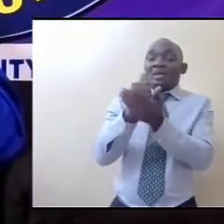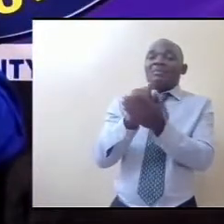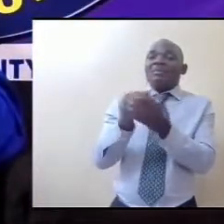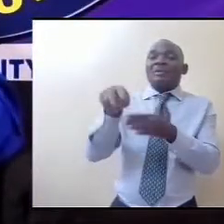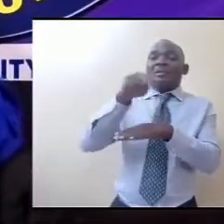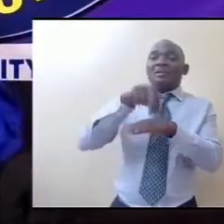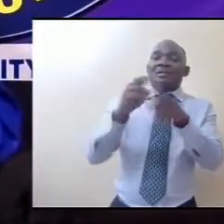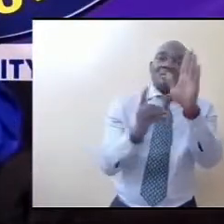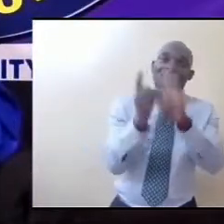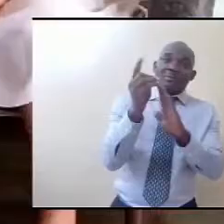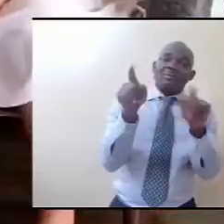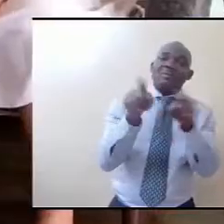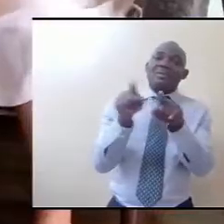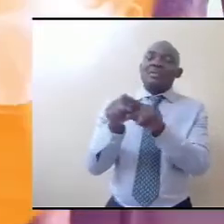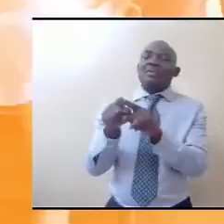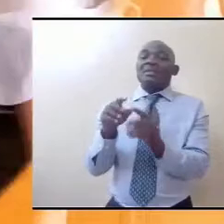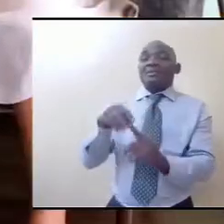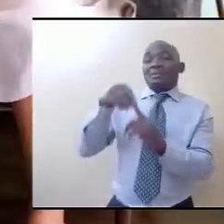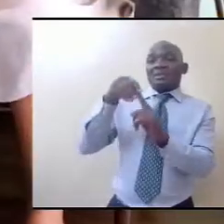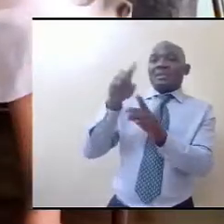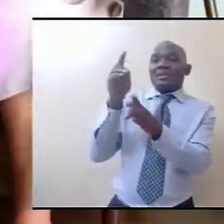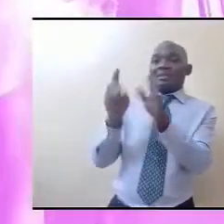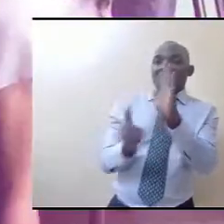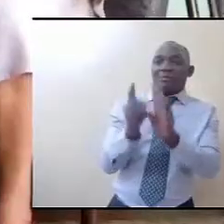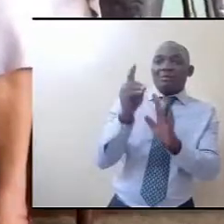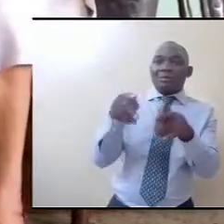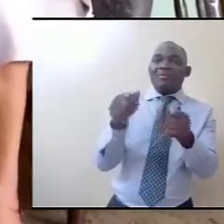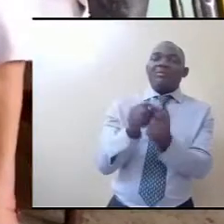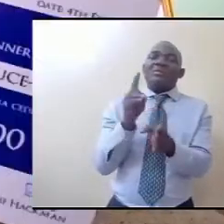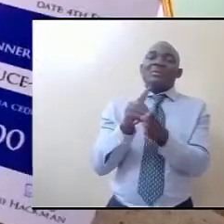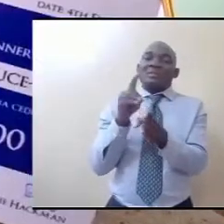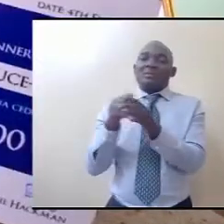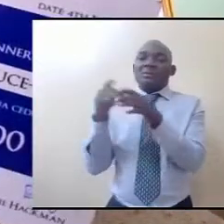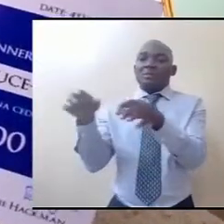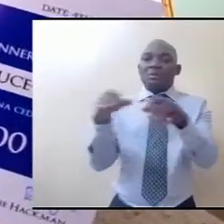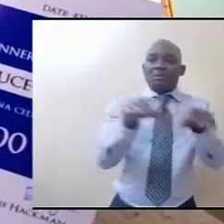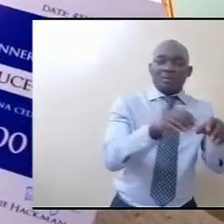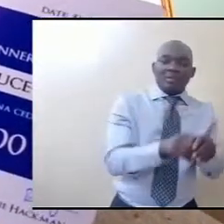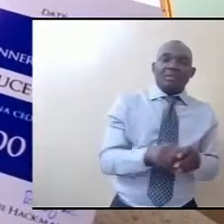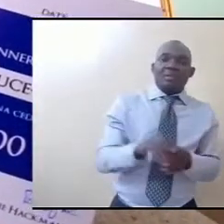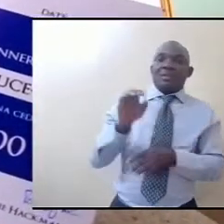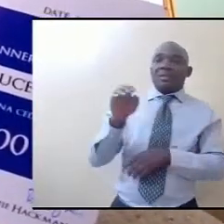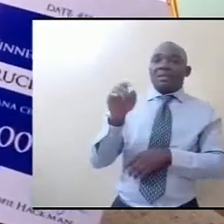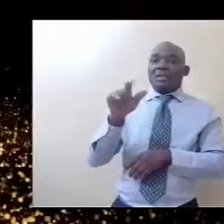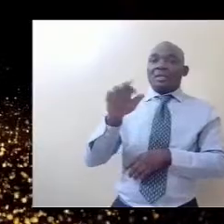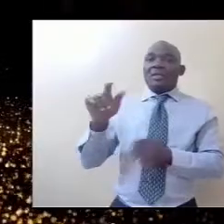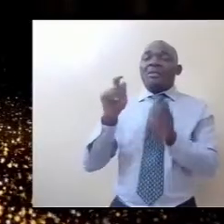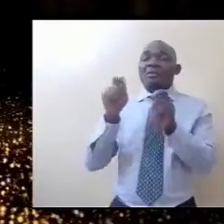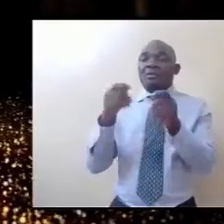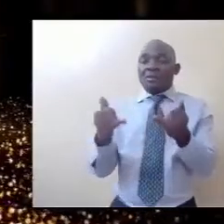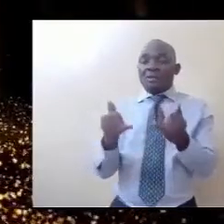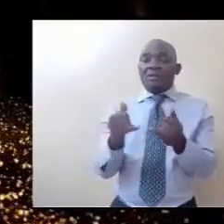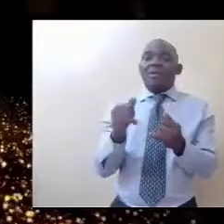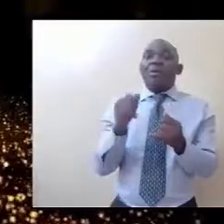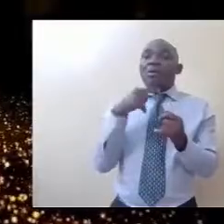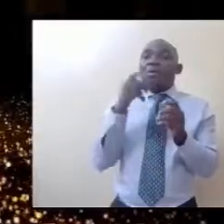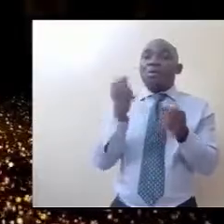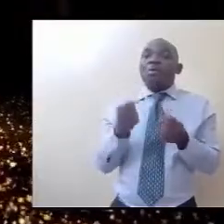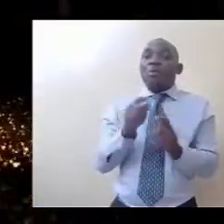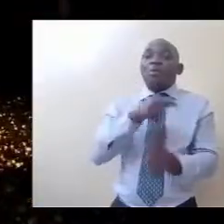contribute significantly towards national development and especially the development of the disability community. Is the Chin